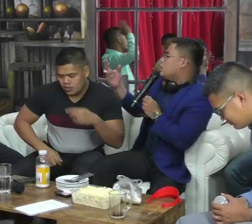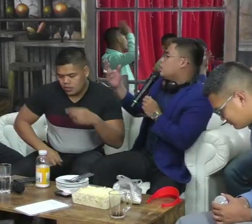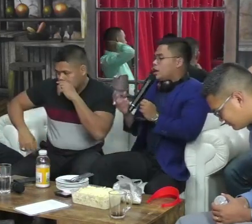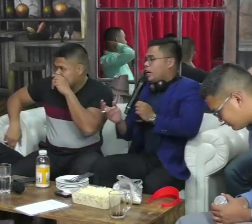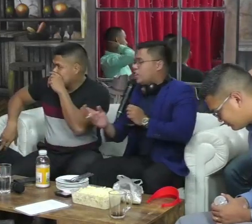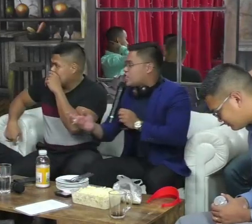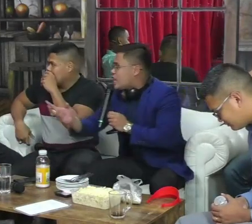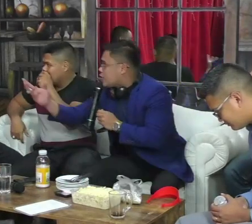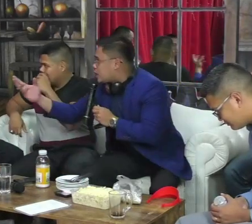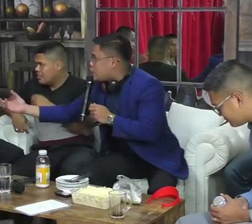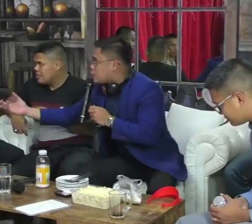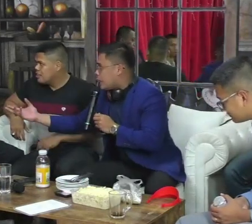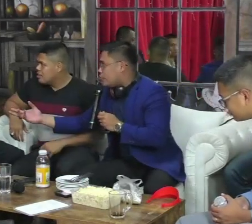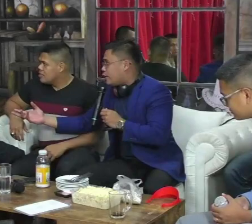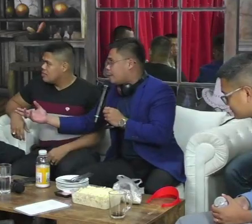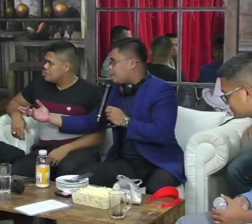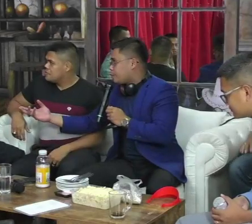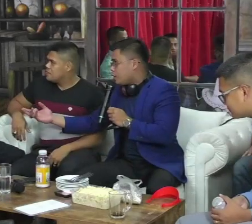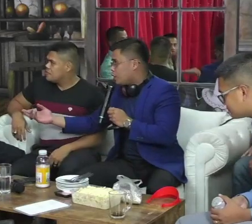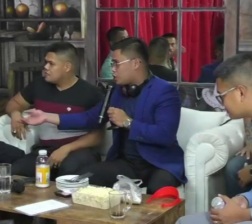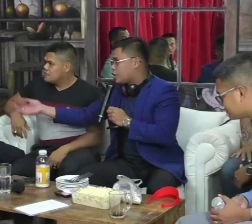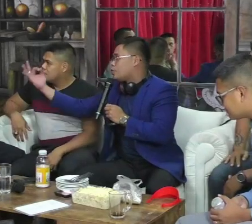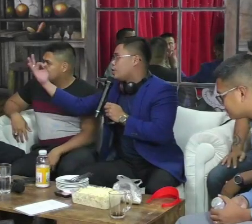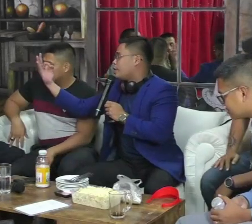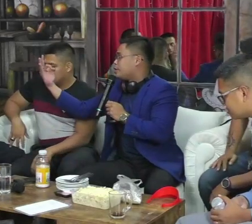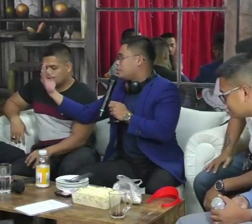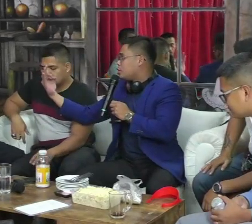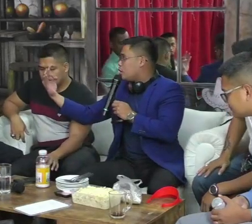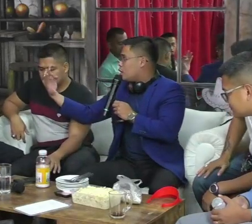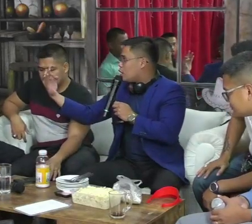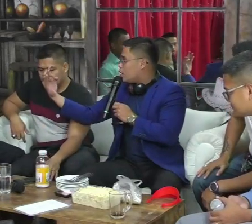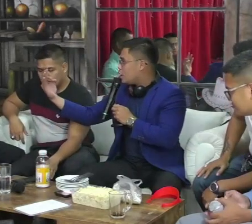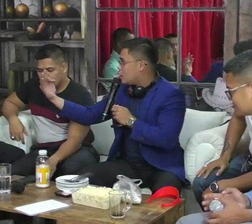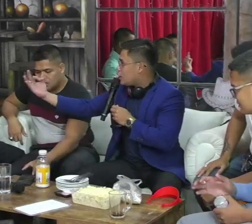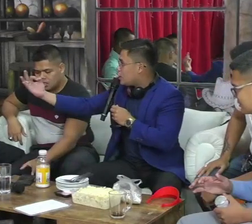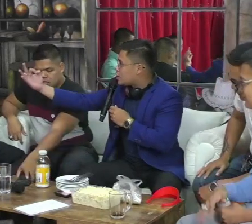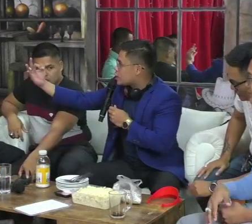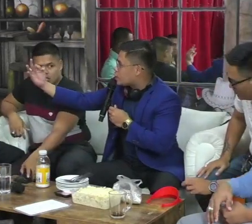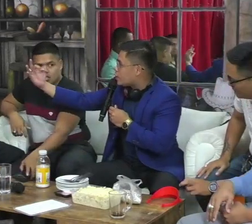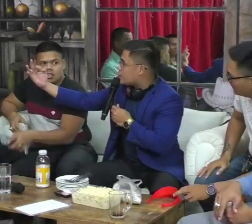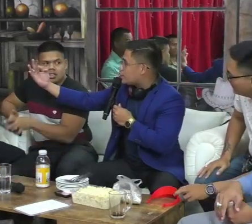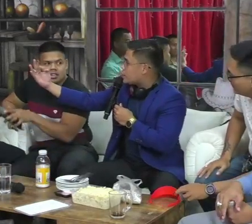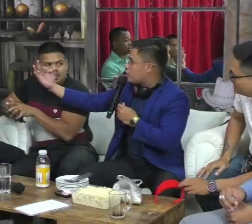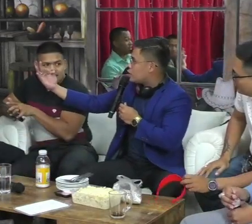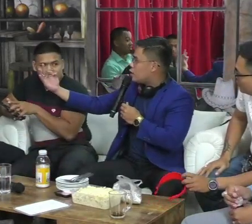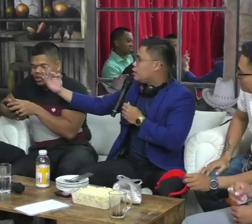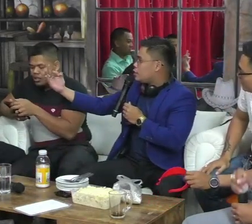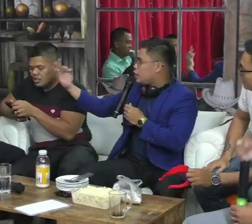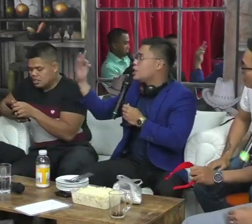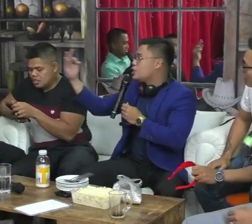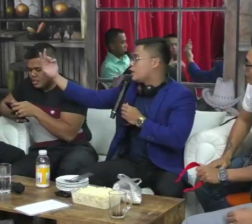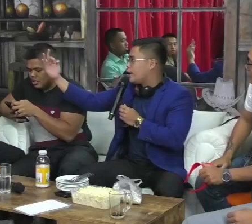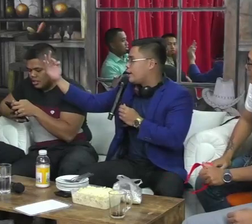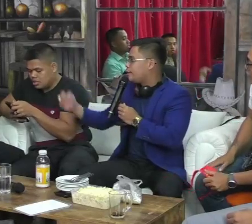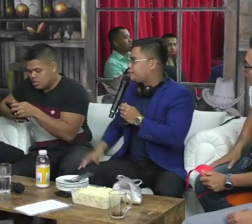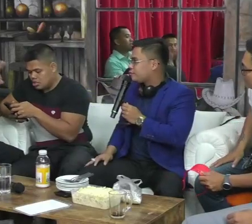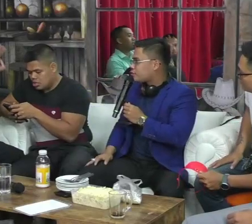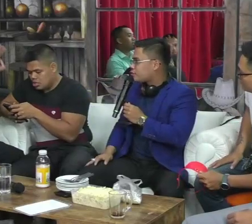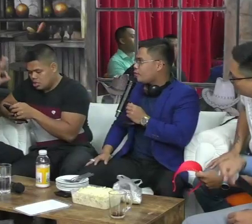not my quad. It's not this, brother. It's just 3 hours. Don't thumbs down. It's just 3 hours.